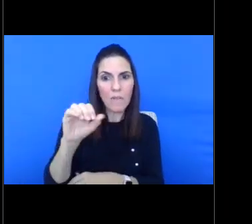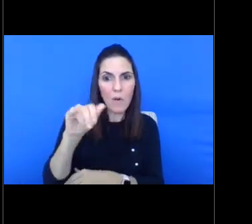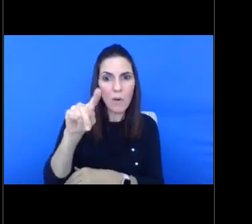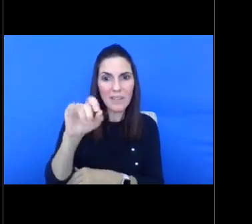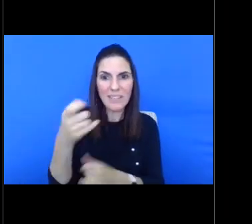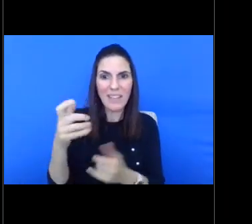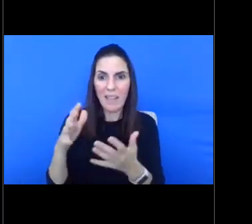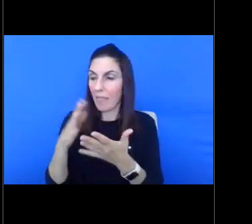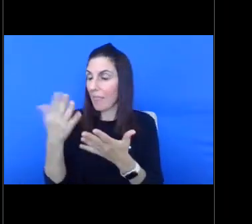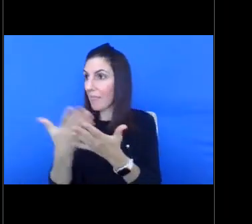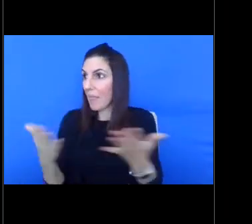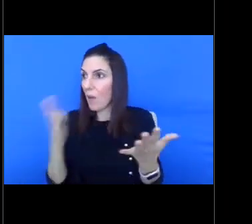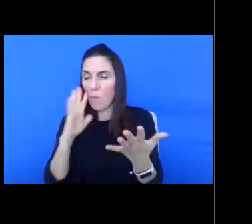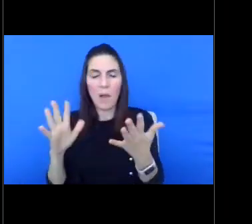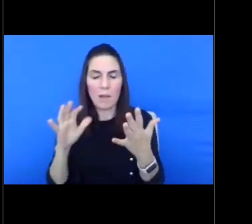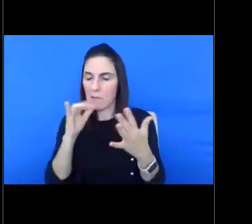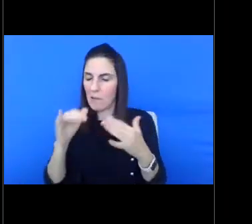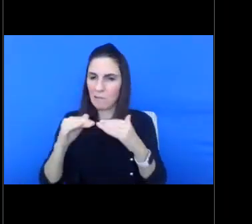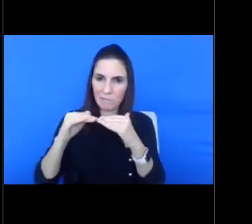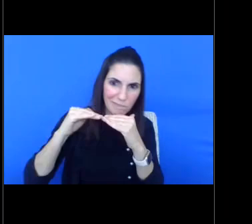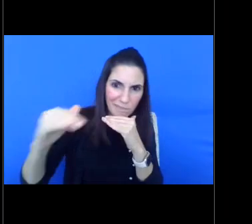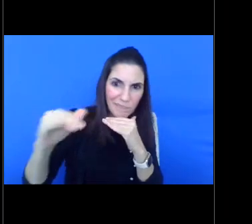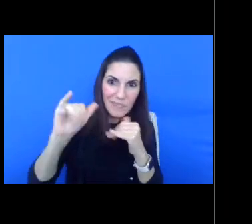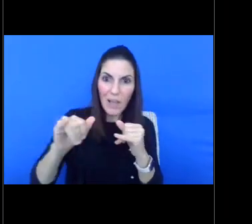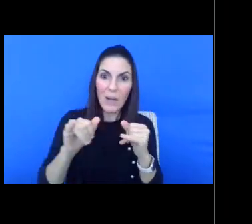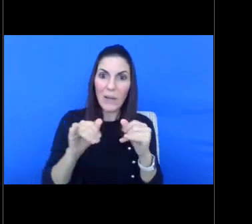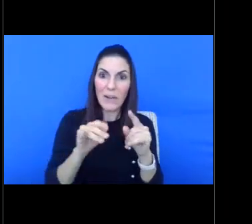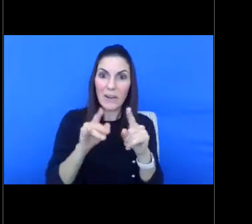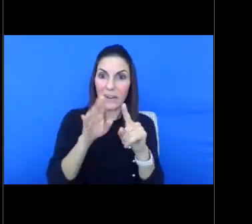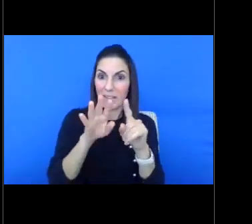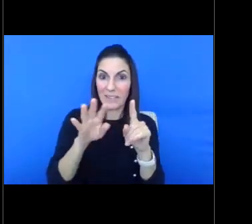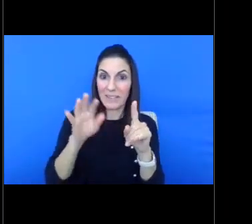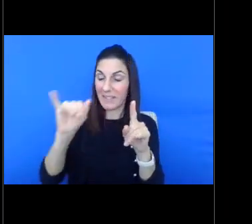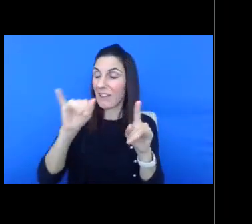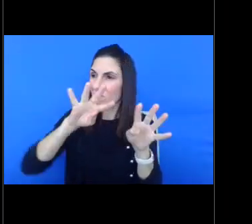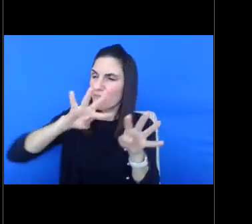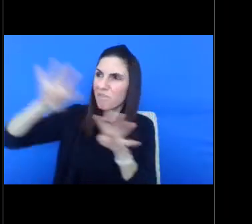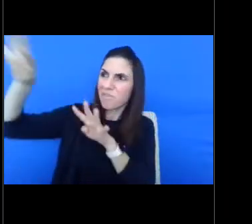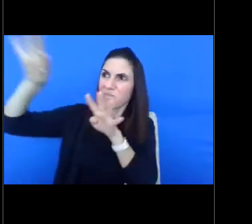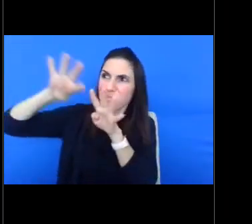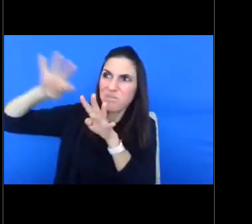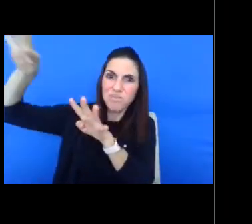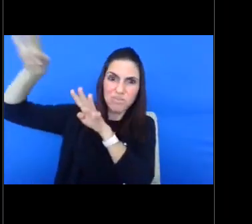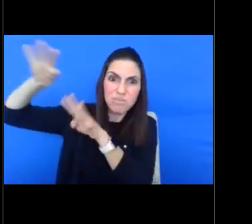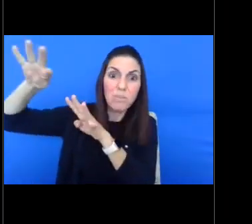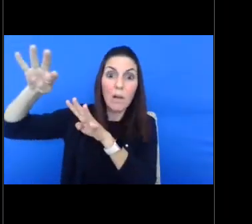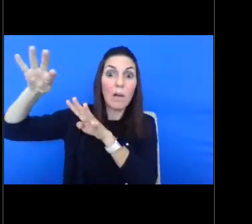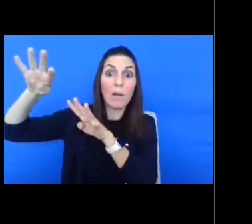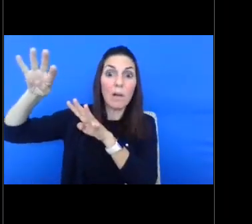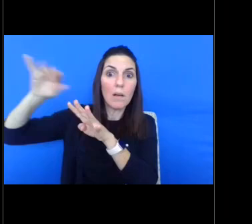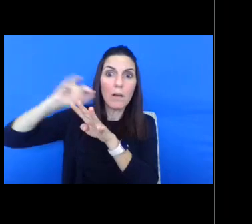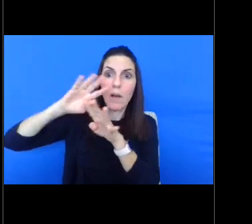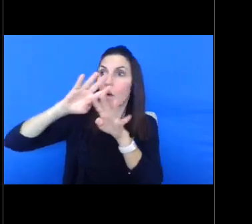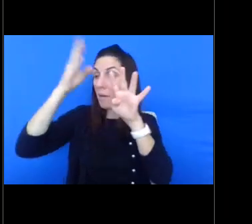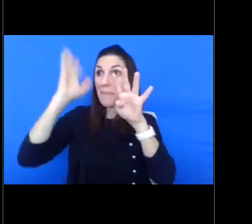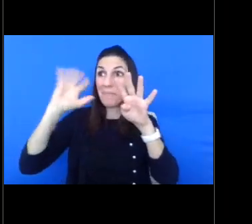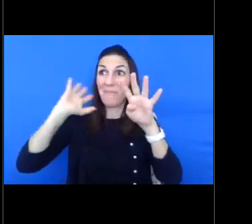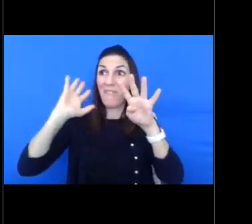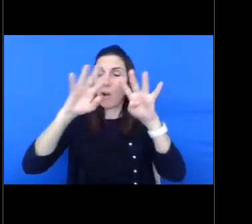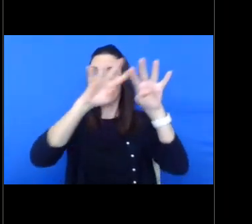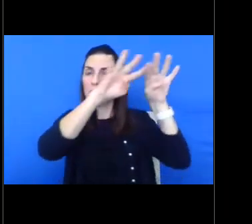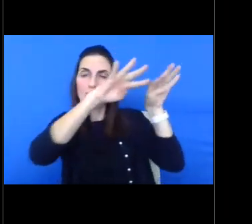shaky. That upper jet stream, that stays in a straight line before with the positive NAO. Now it's all over the place. It's really starting